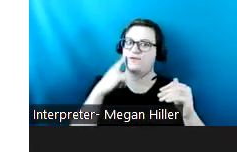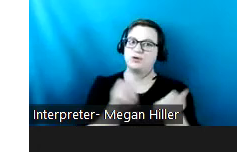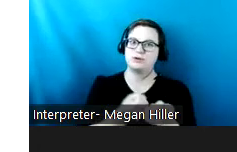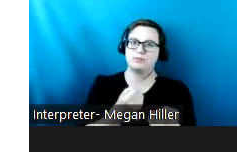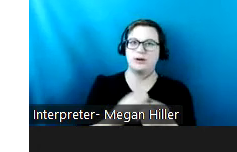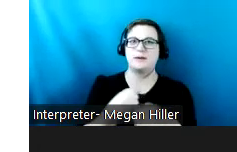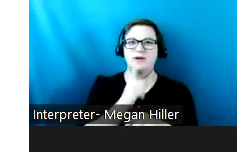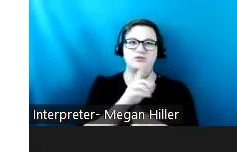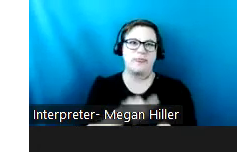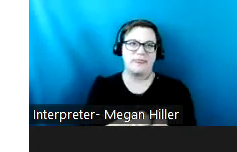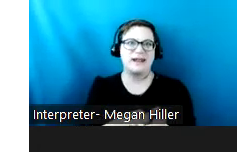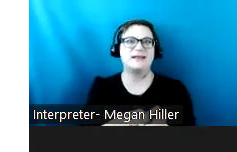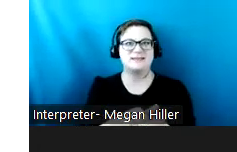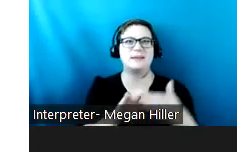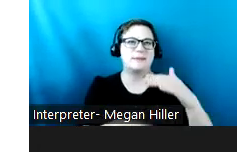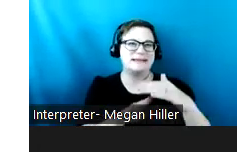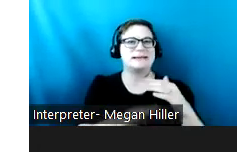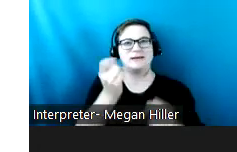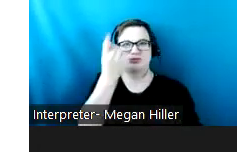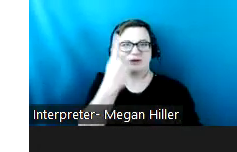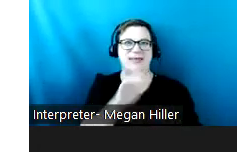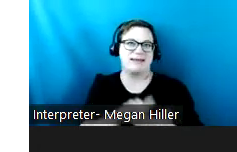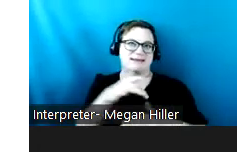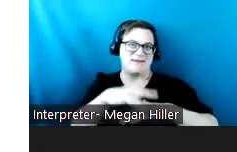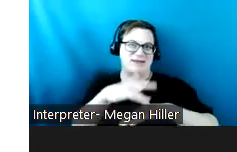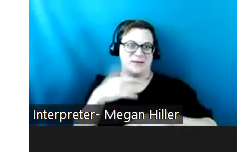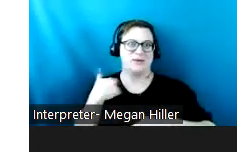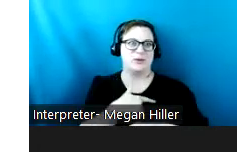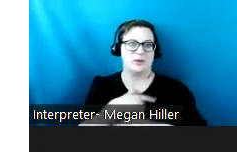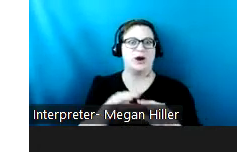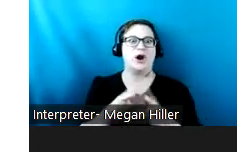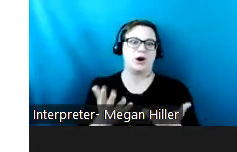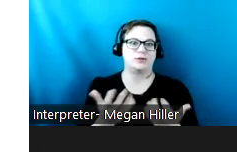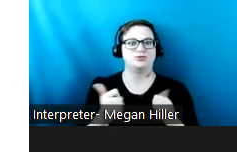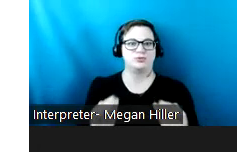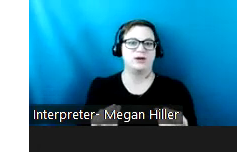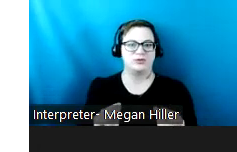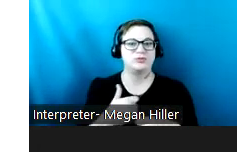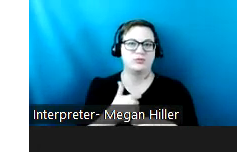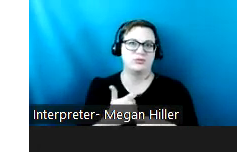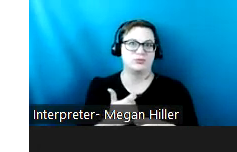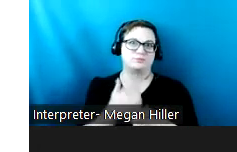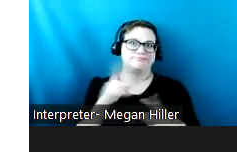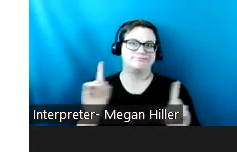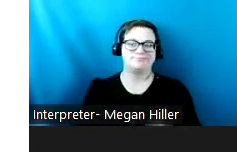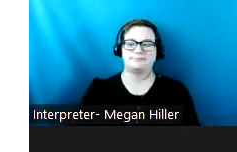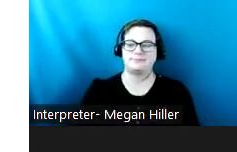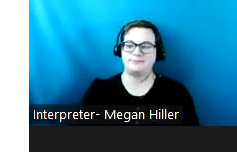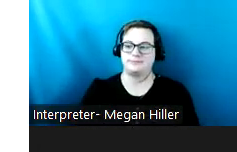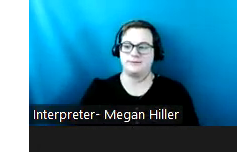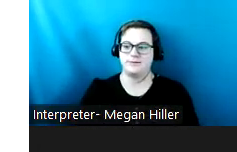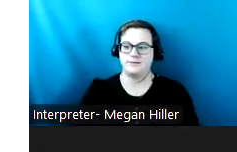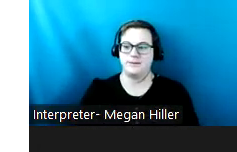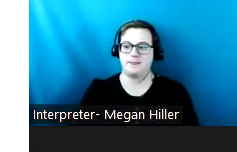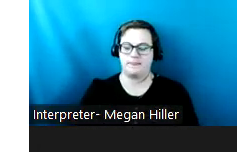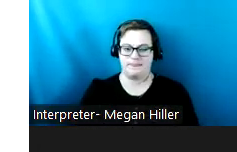that this is the base understanding, that it is available, and that we're spreading the word of how to make that happen. There's a focus on